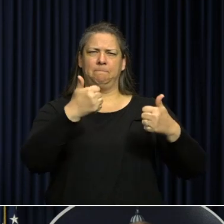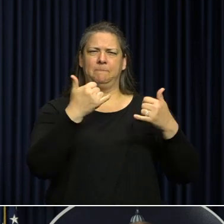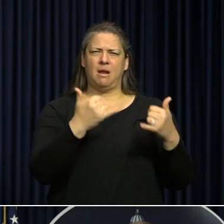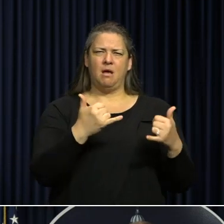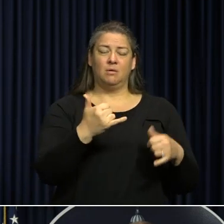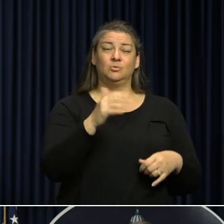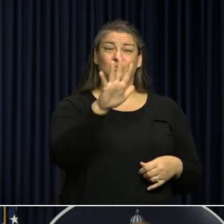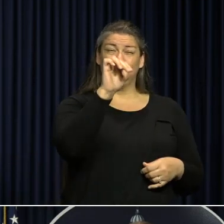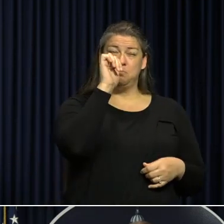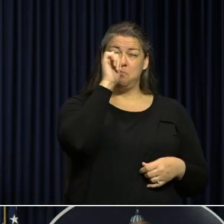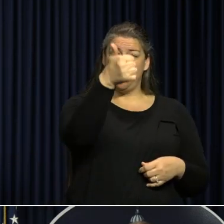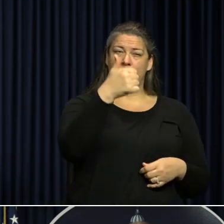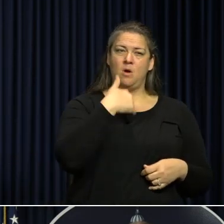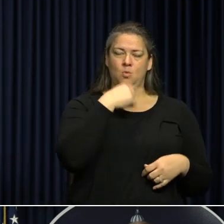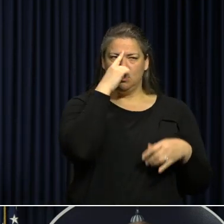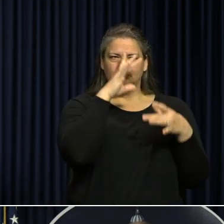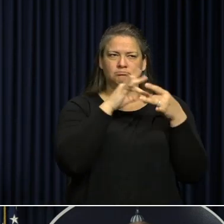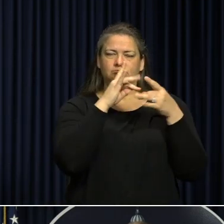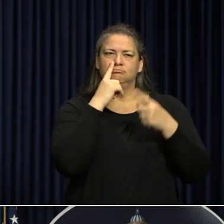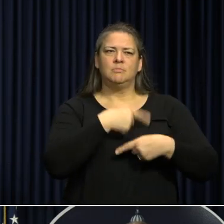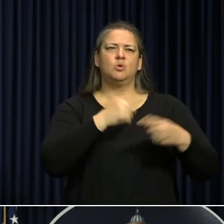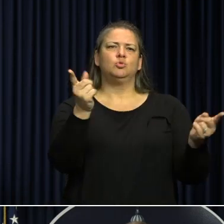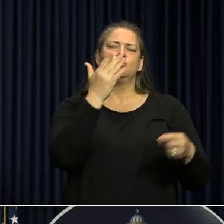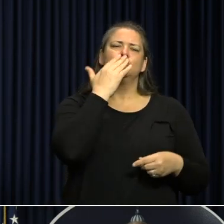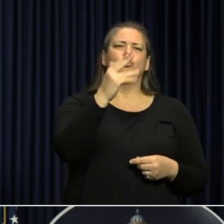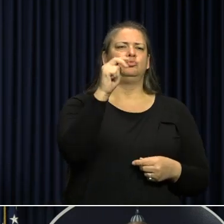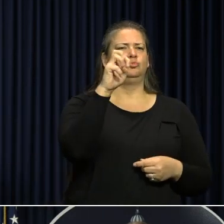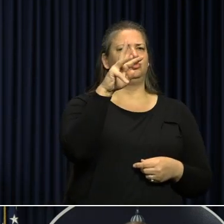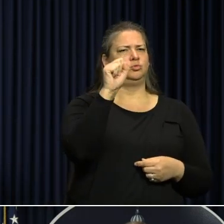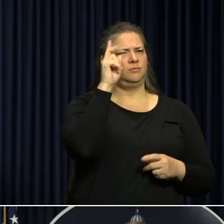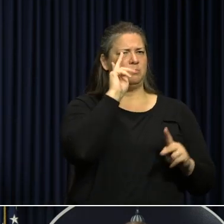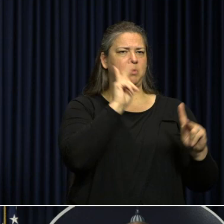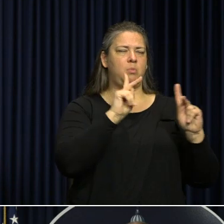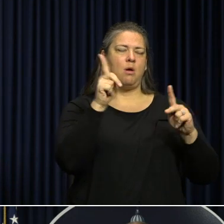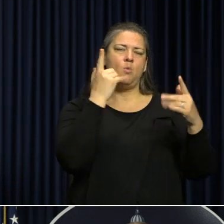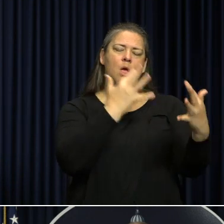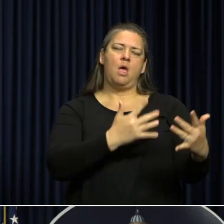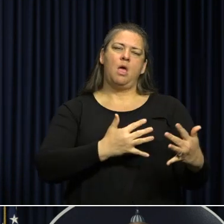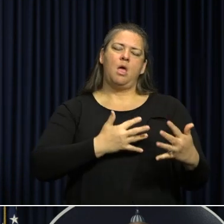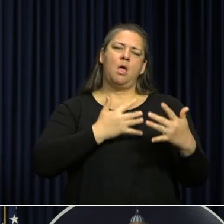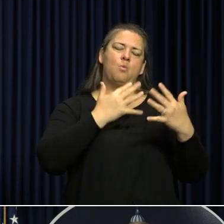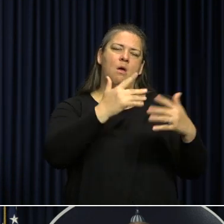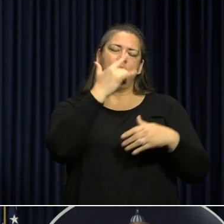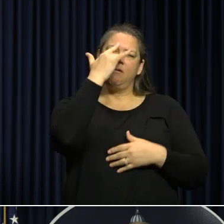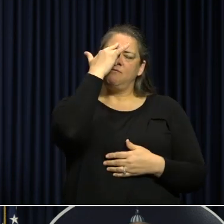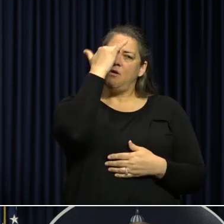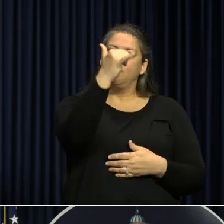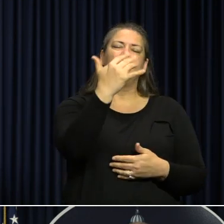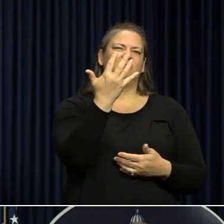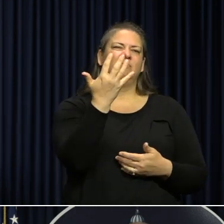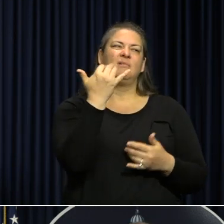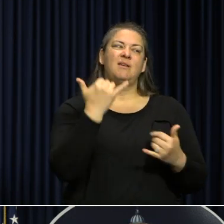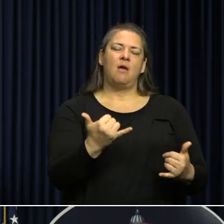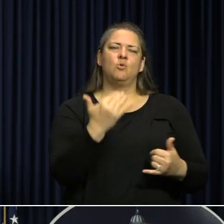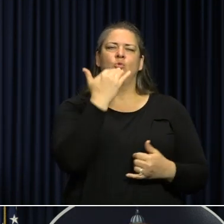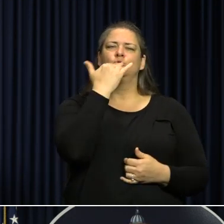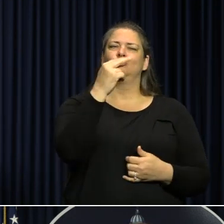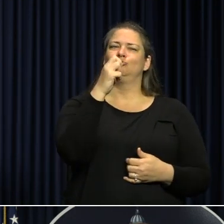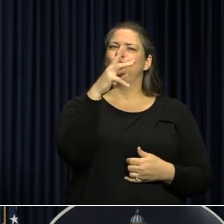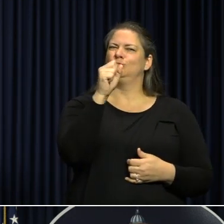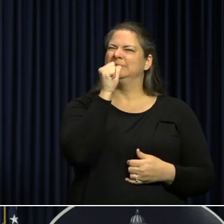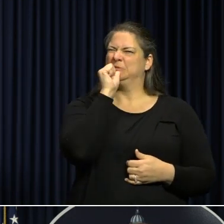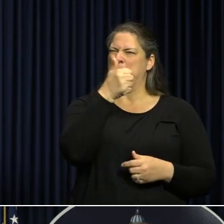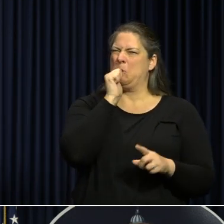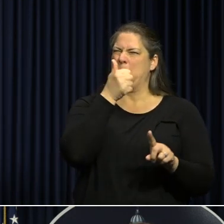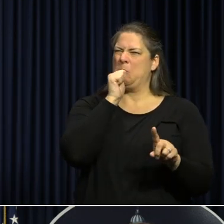really significant good news for folks that are out there and have waited too long. We're working on it last